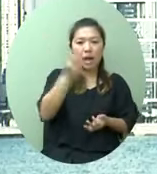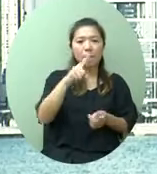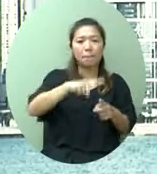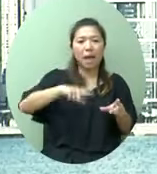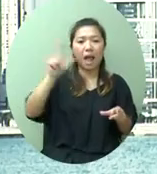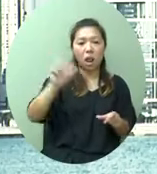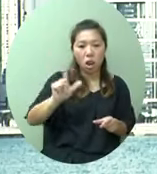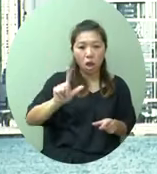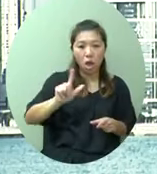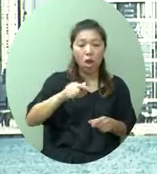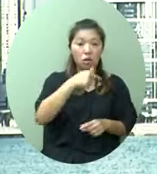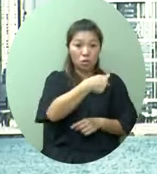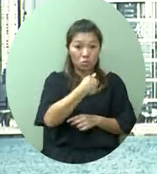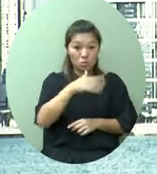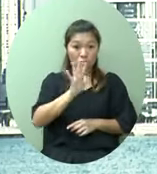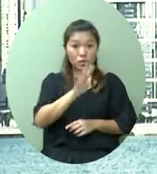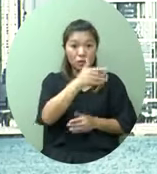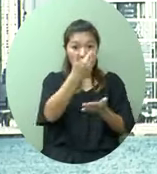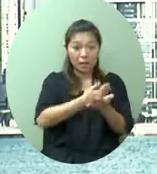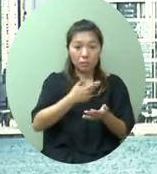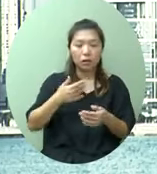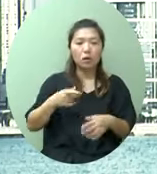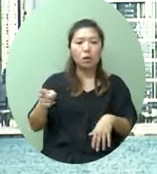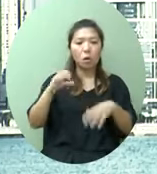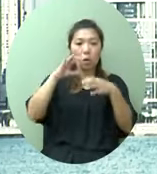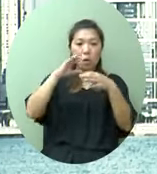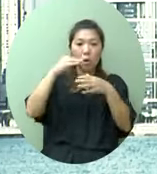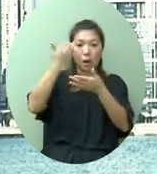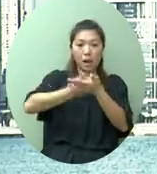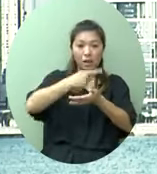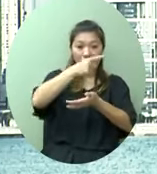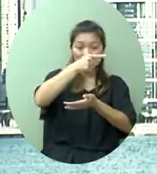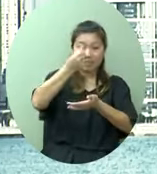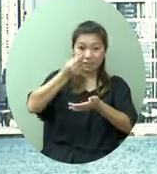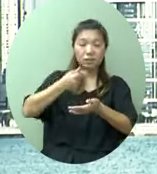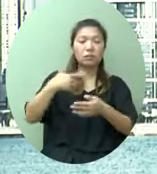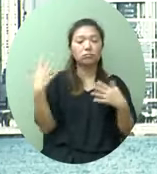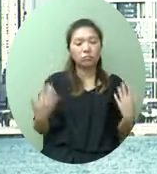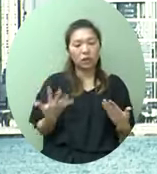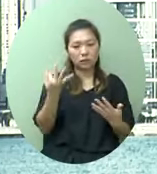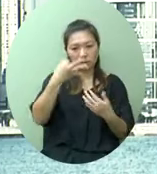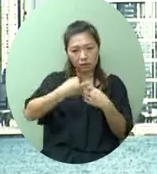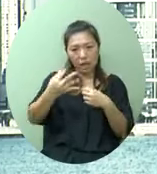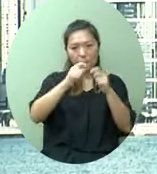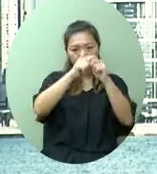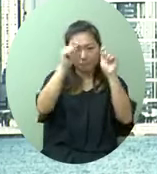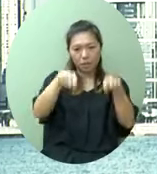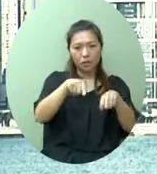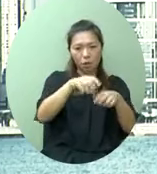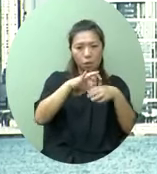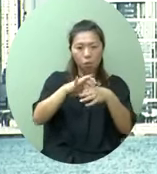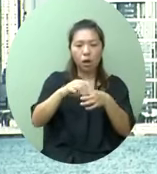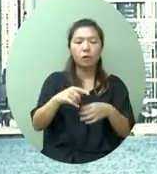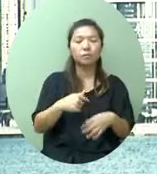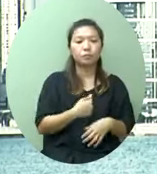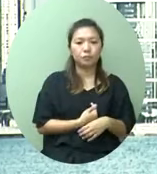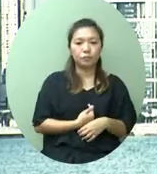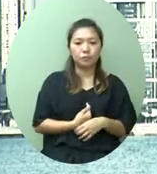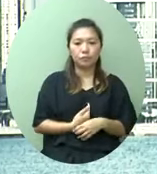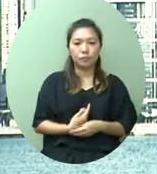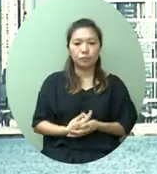of the three questions, well, first of all, under the basic law, rights and freedoms of individuals are